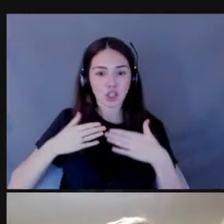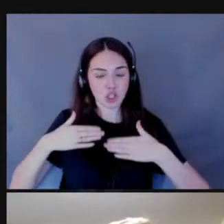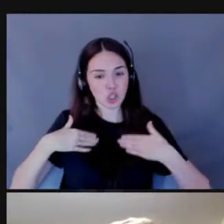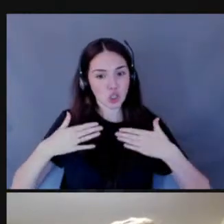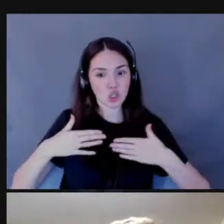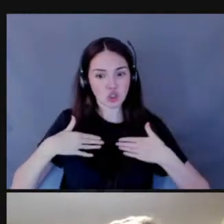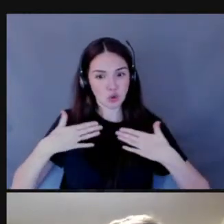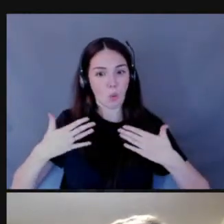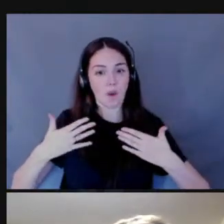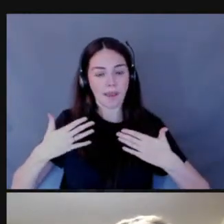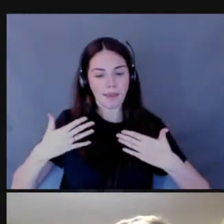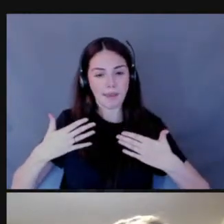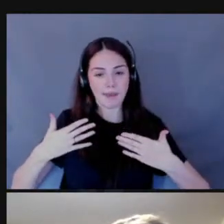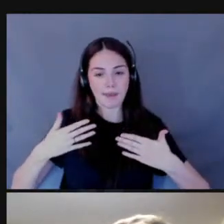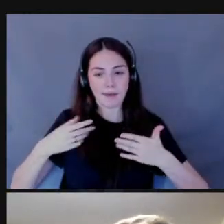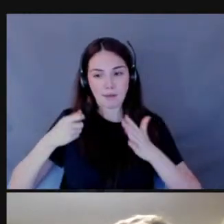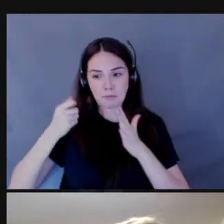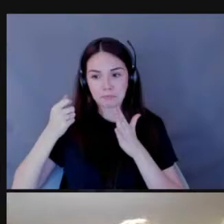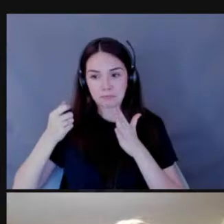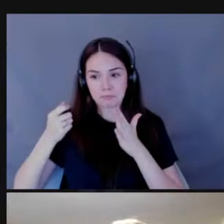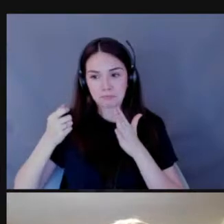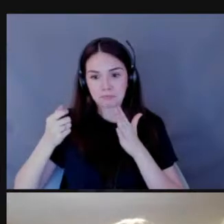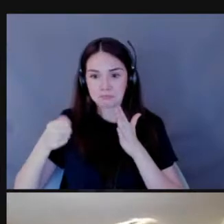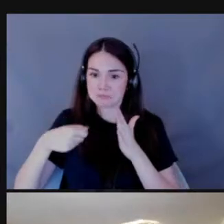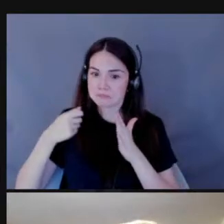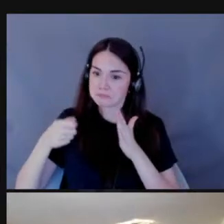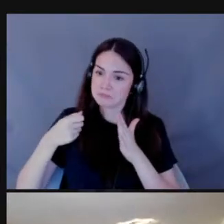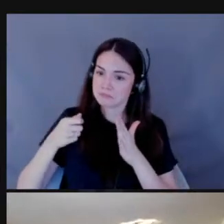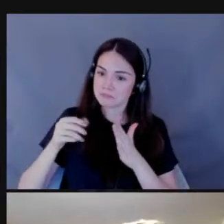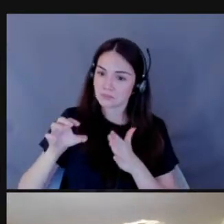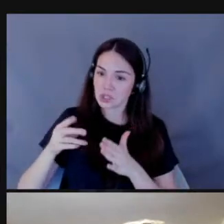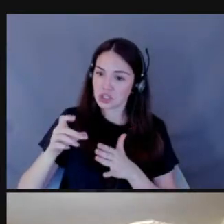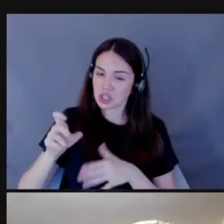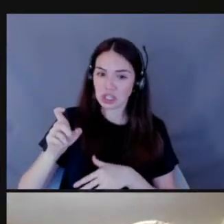of a sea monster should get you. Maddie, if you